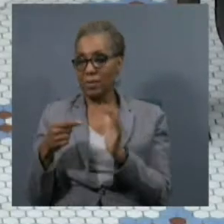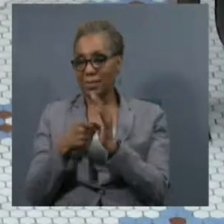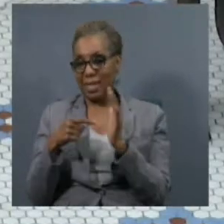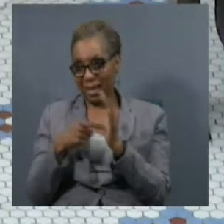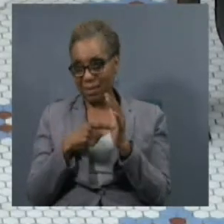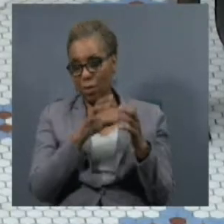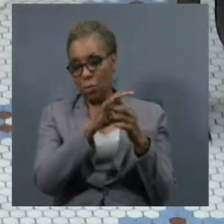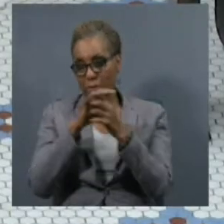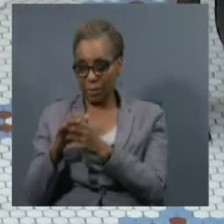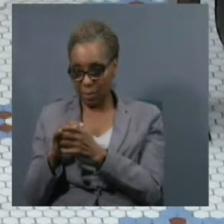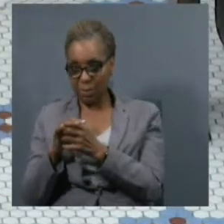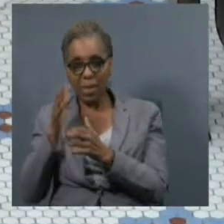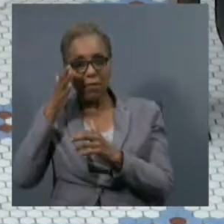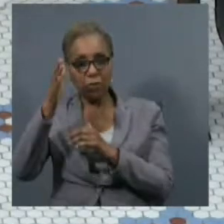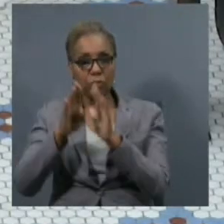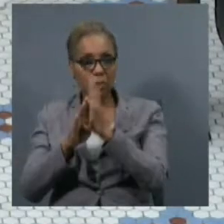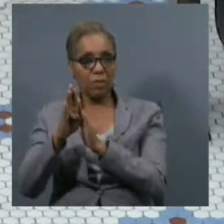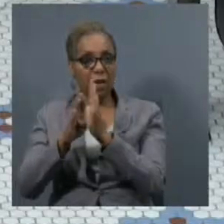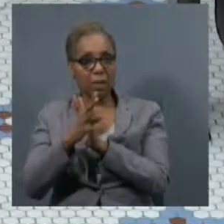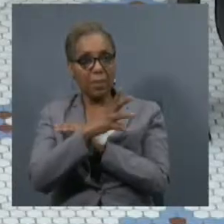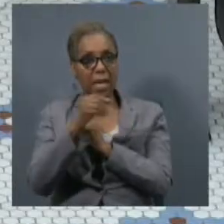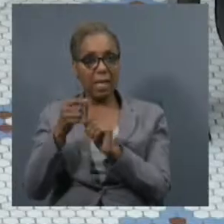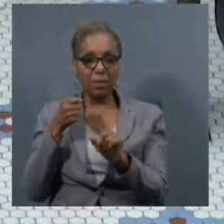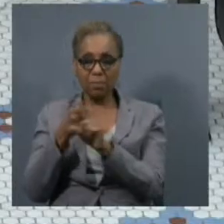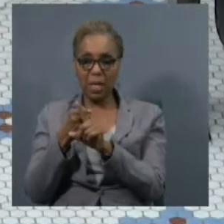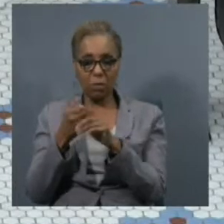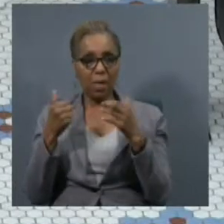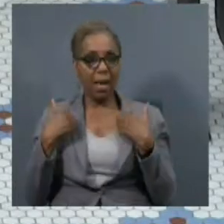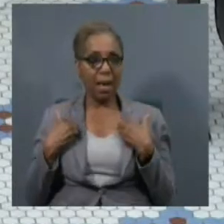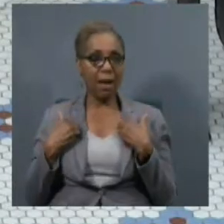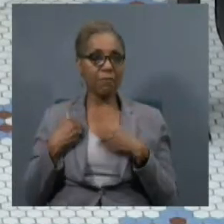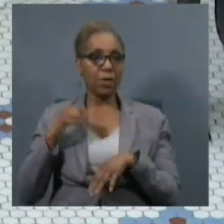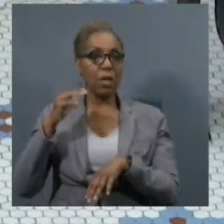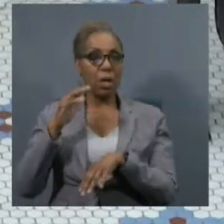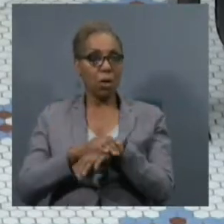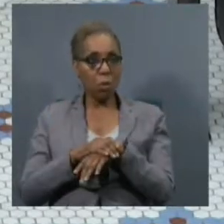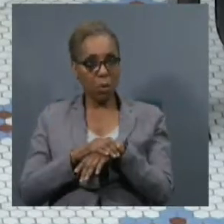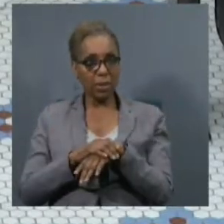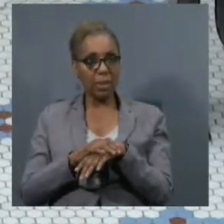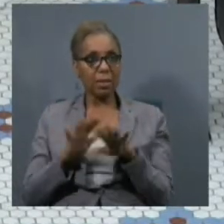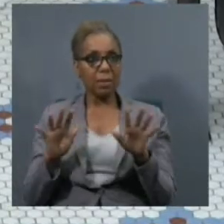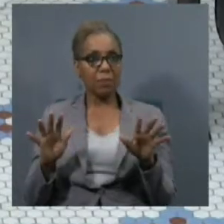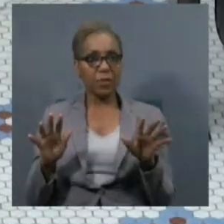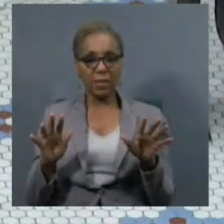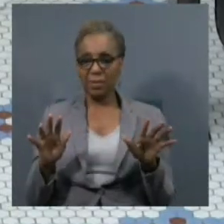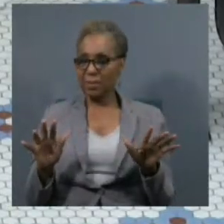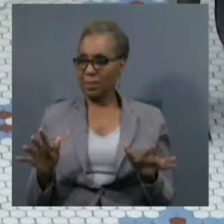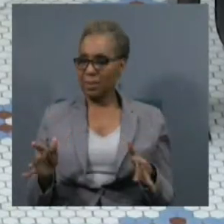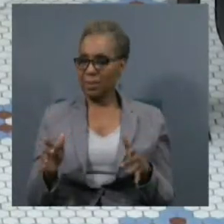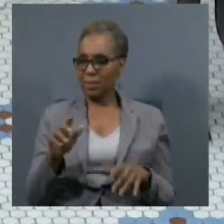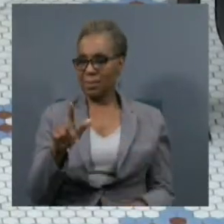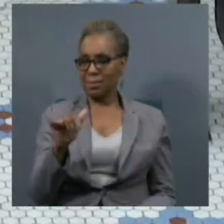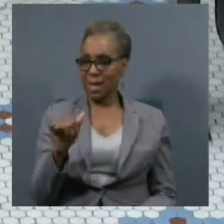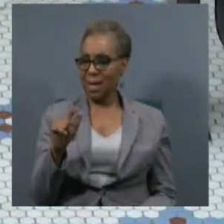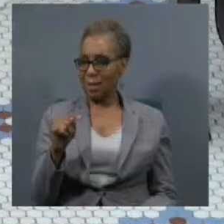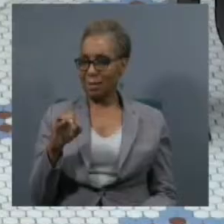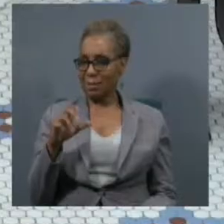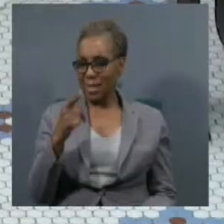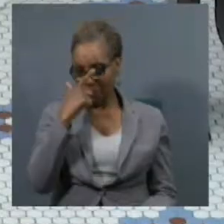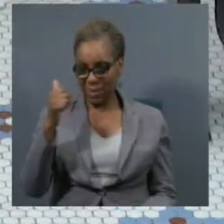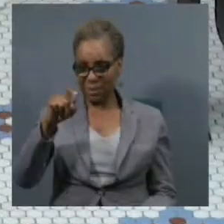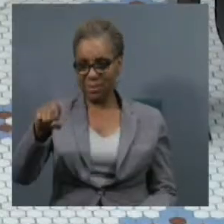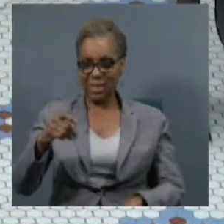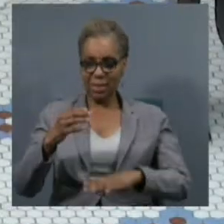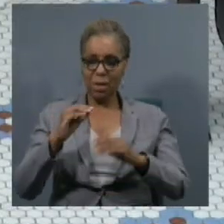future development and the impact it will have on the light tech applications, because you have to have